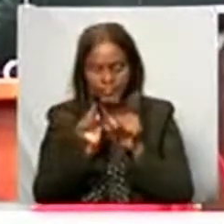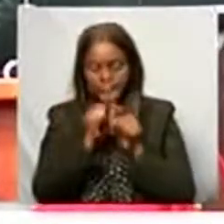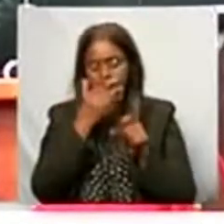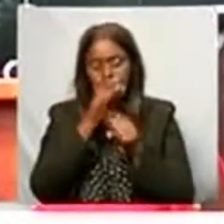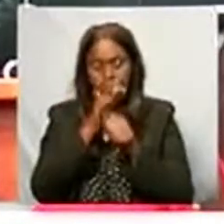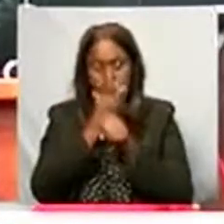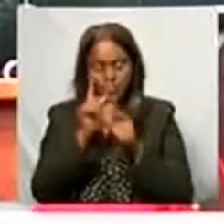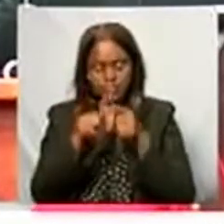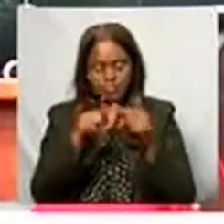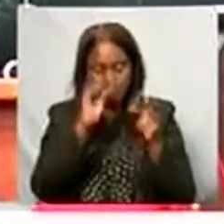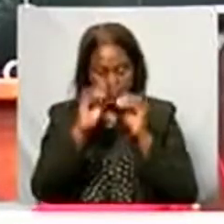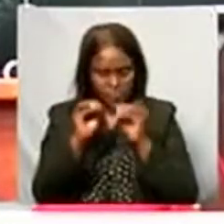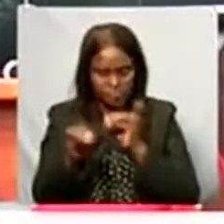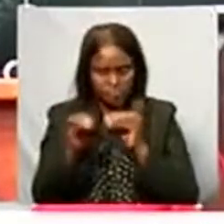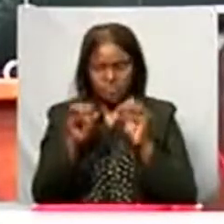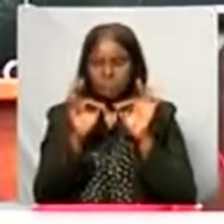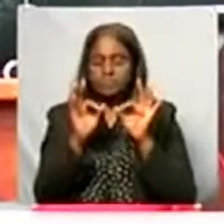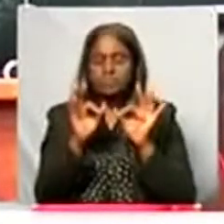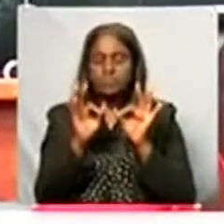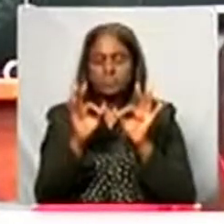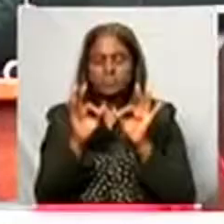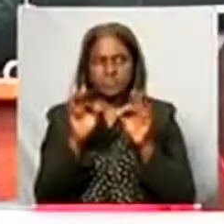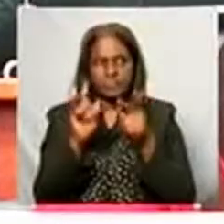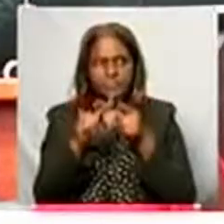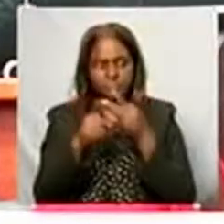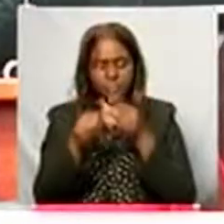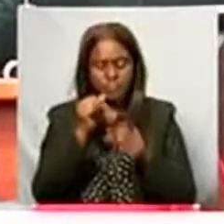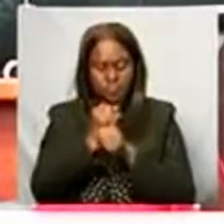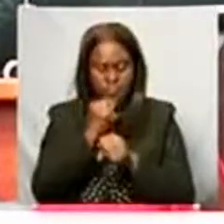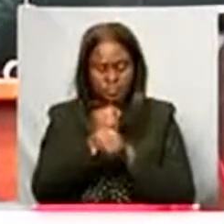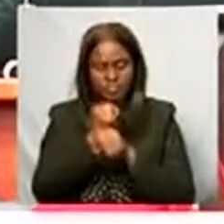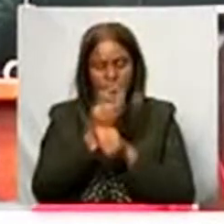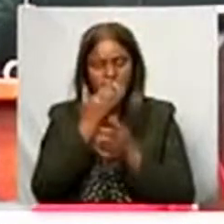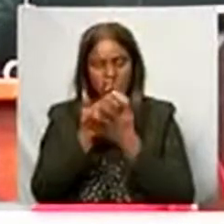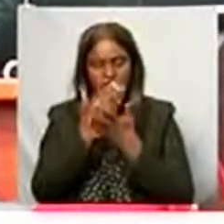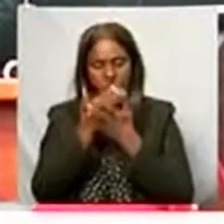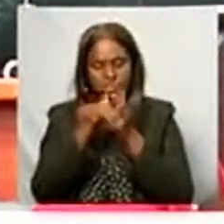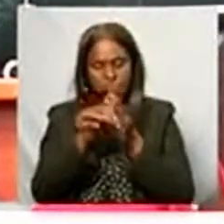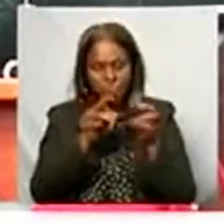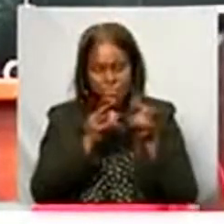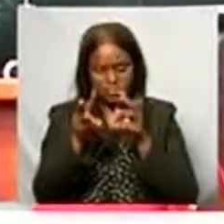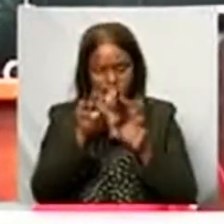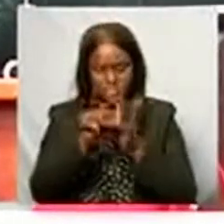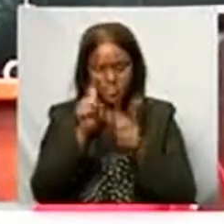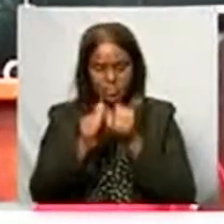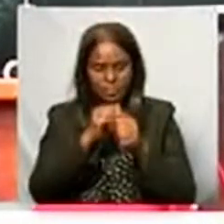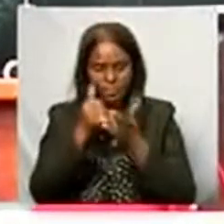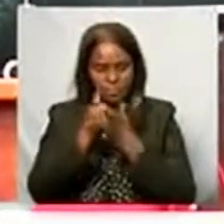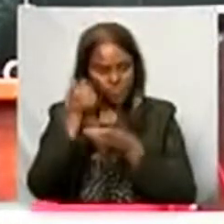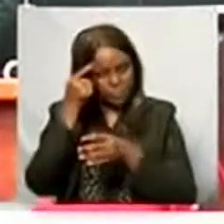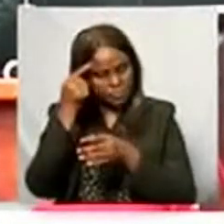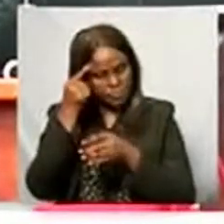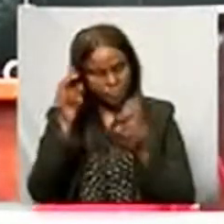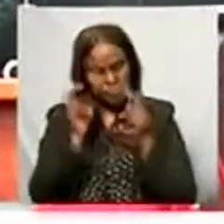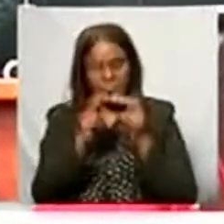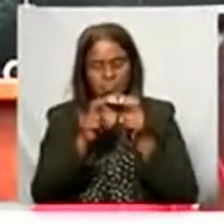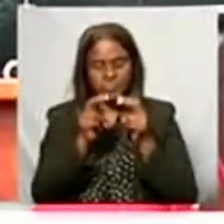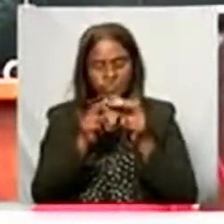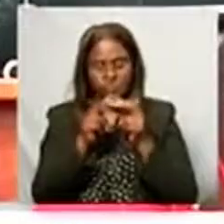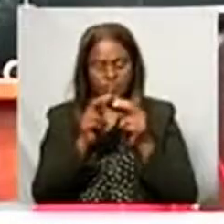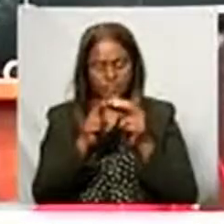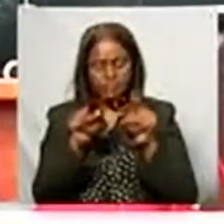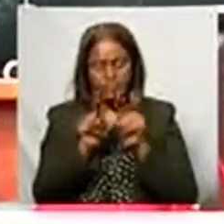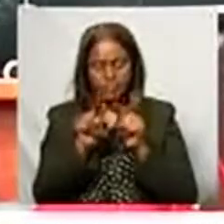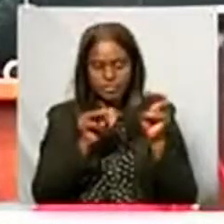the restoration of efficiency and effectiveness in the manner in which all government contracts